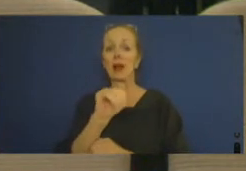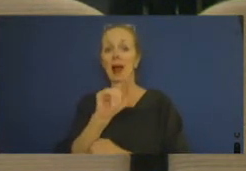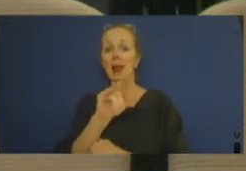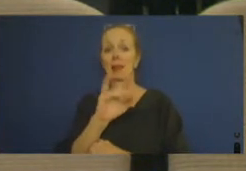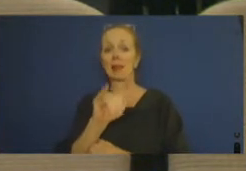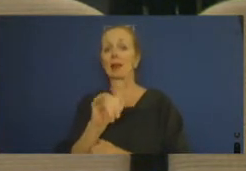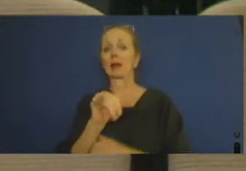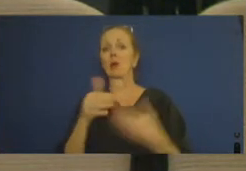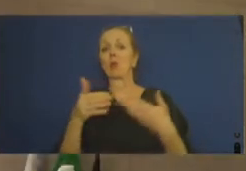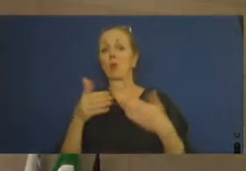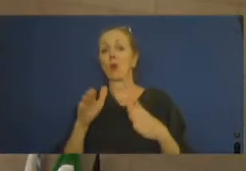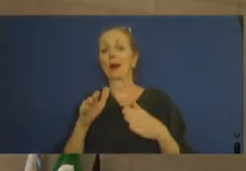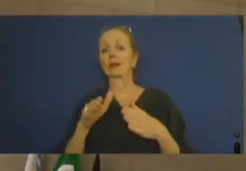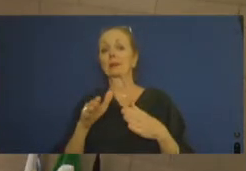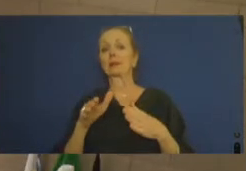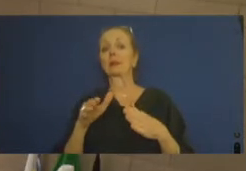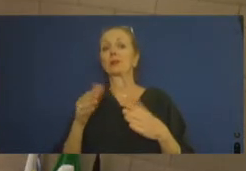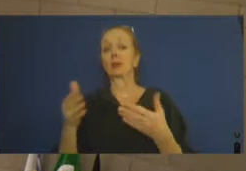semi-trucks.